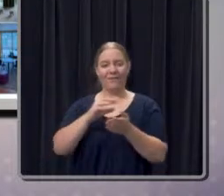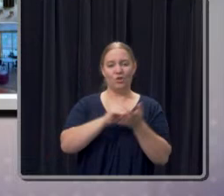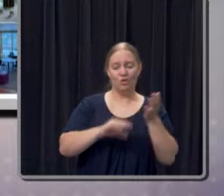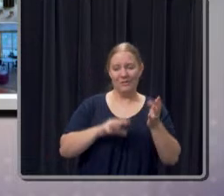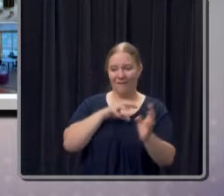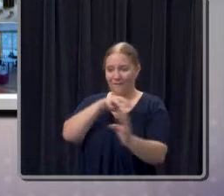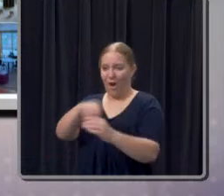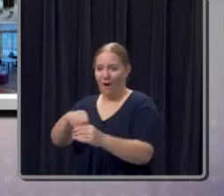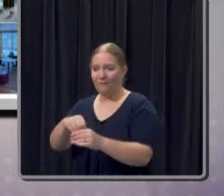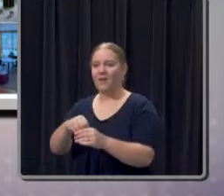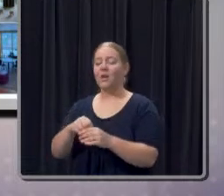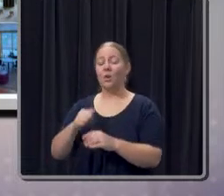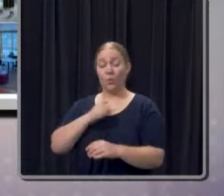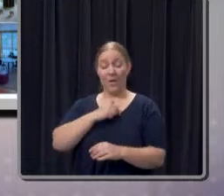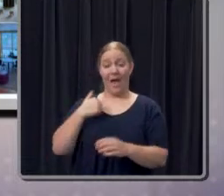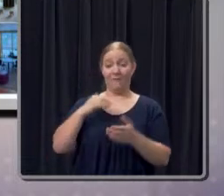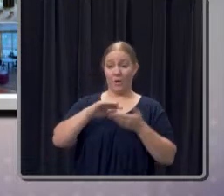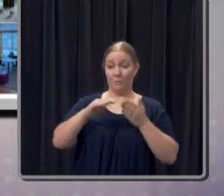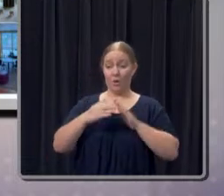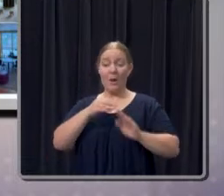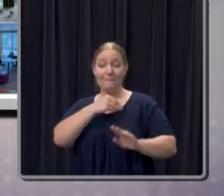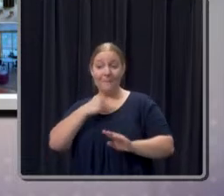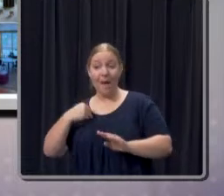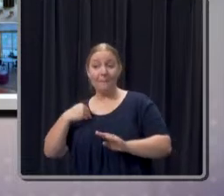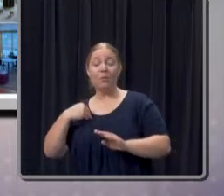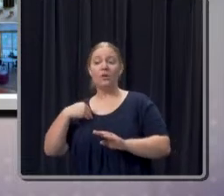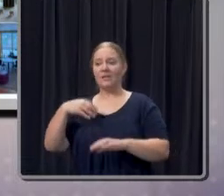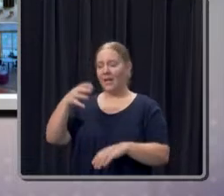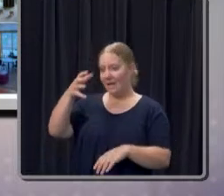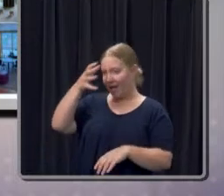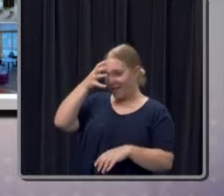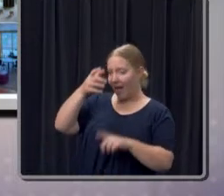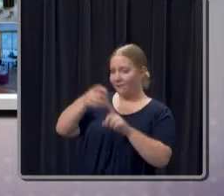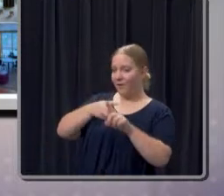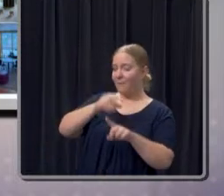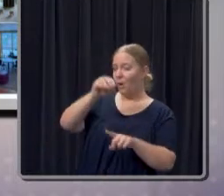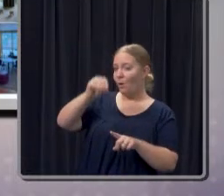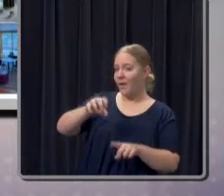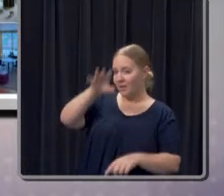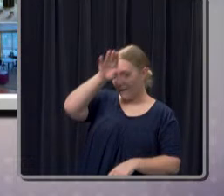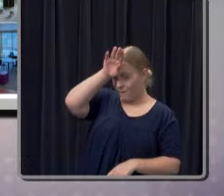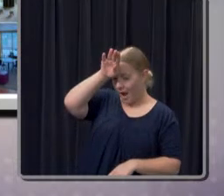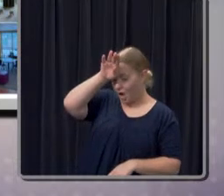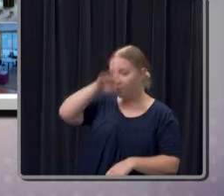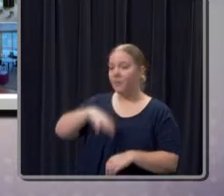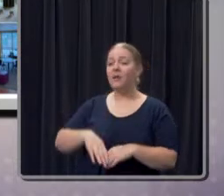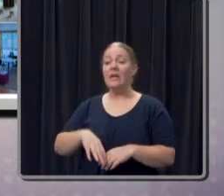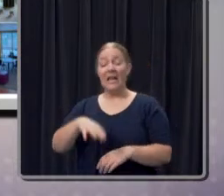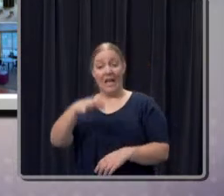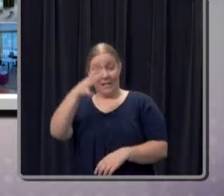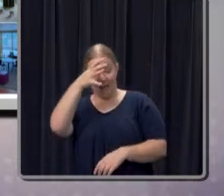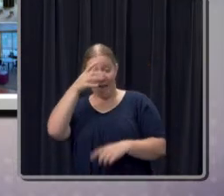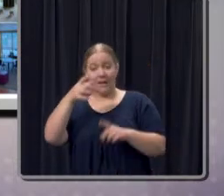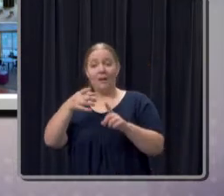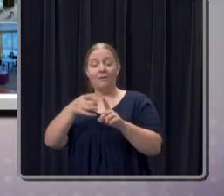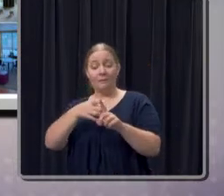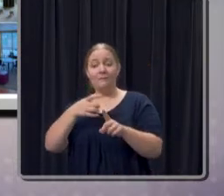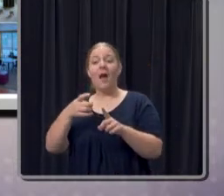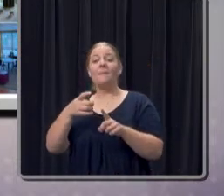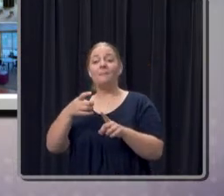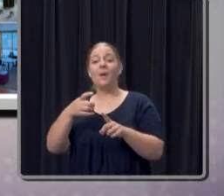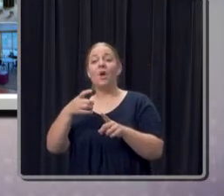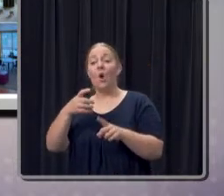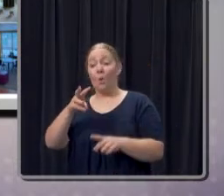involved. See, we've got community members in there, dad from Olathe Fire, dad from Waste Management, and then one of